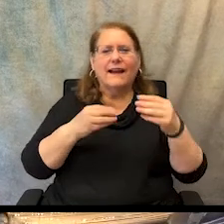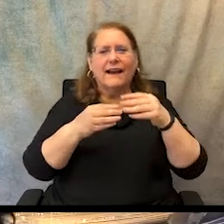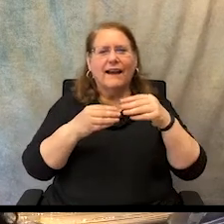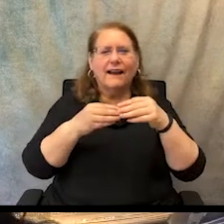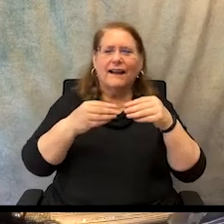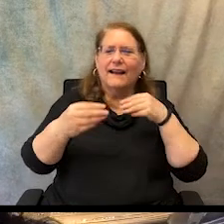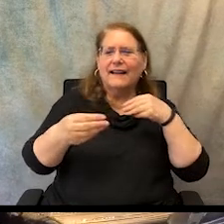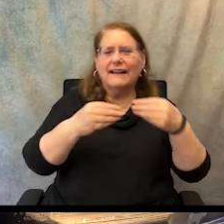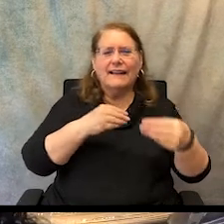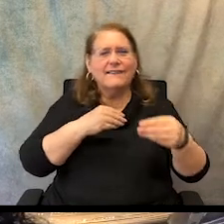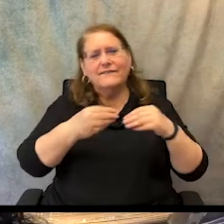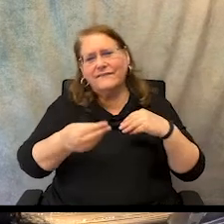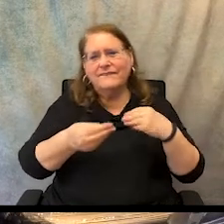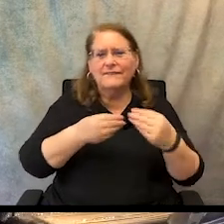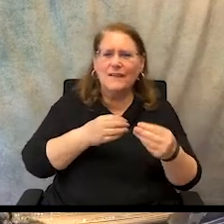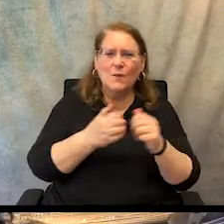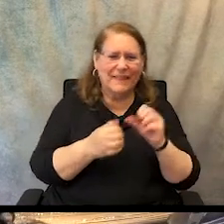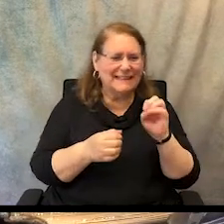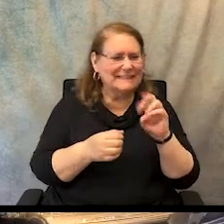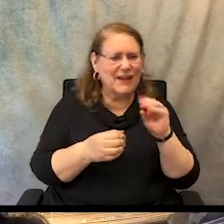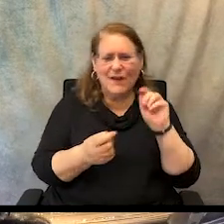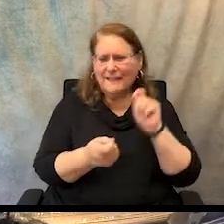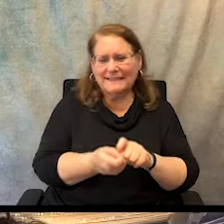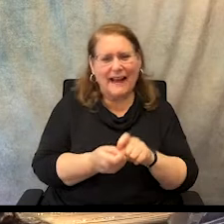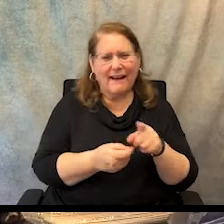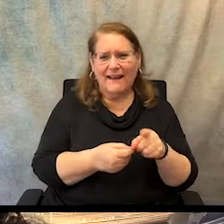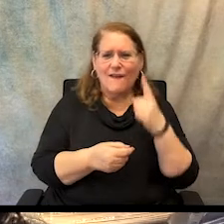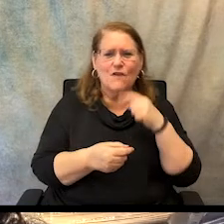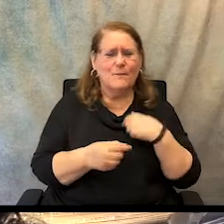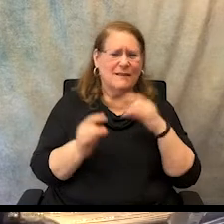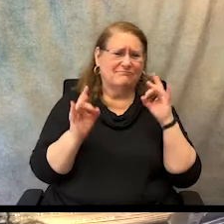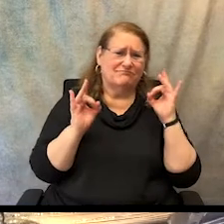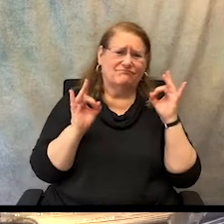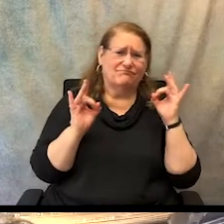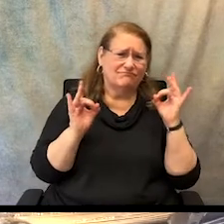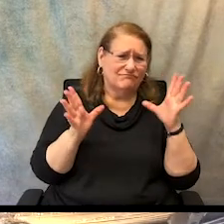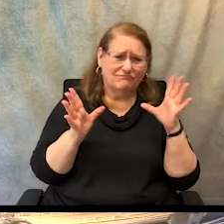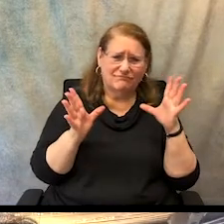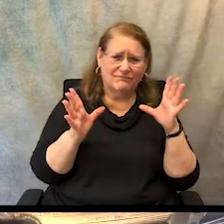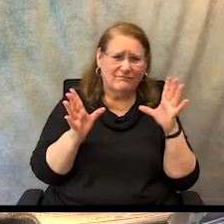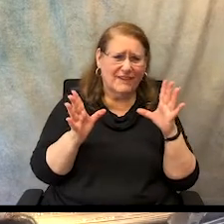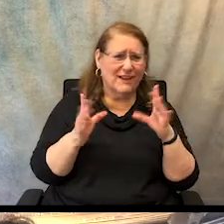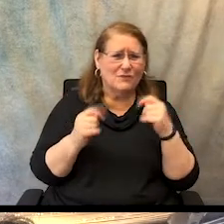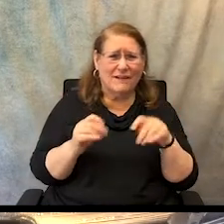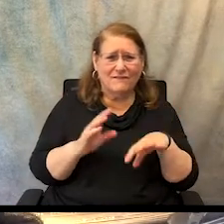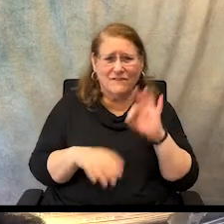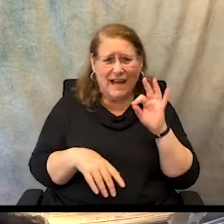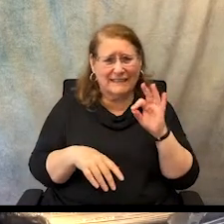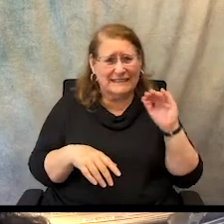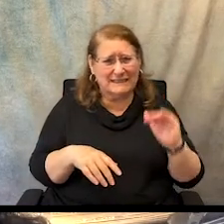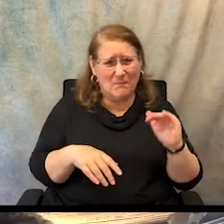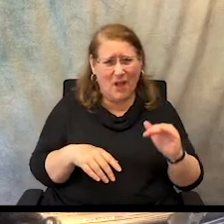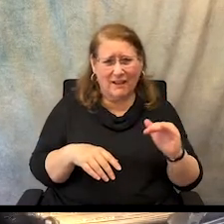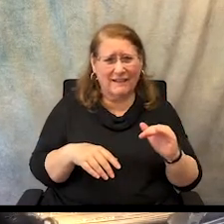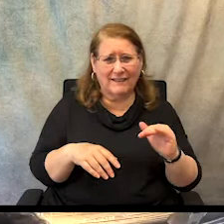and that was with Sero exactly. It was, you know, it was for me, it was a horrible thing to find a small